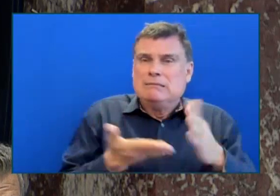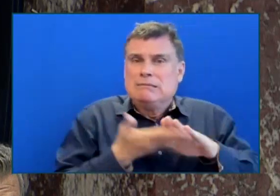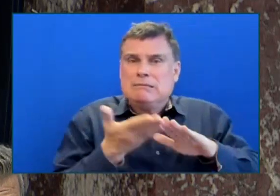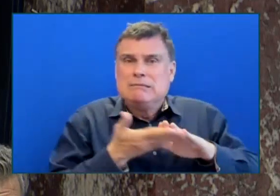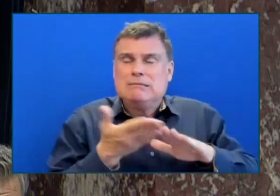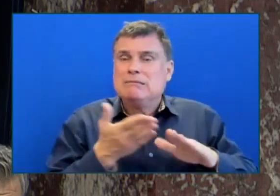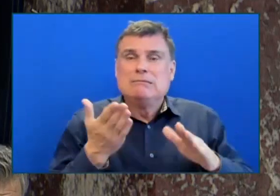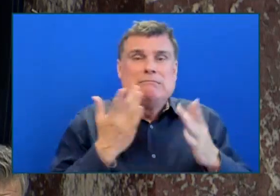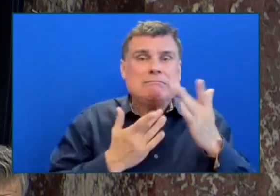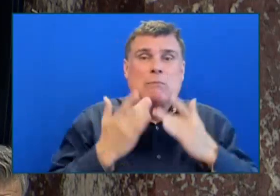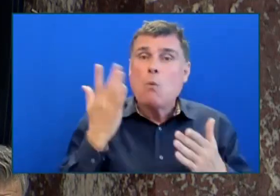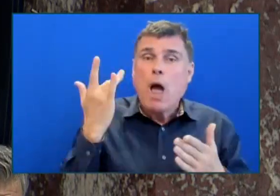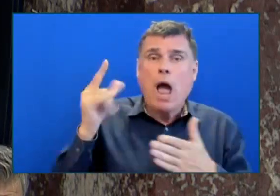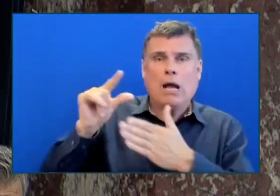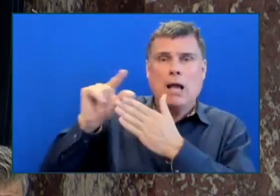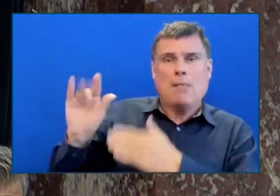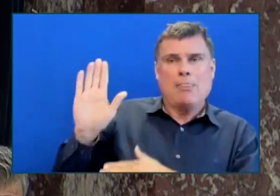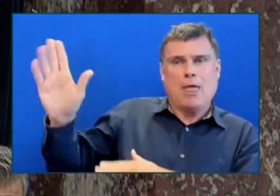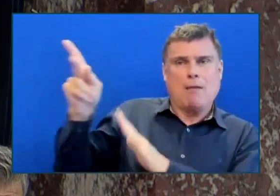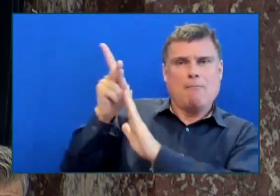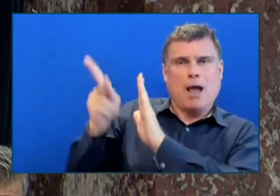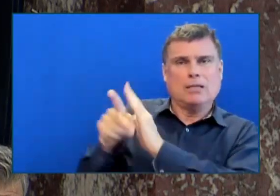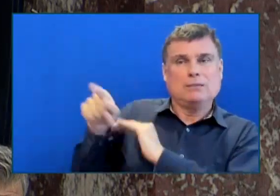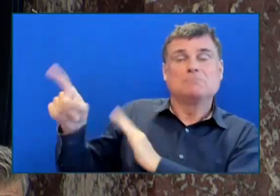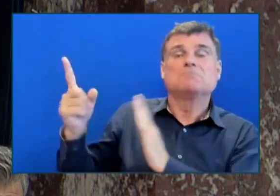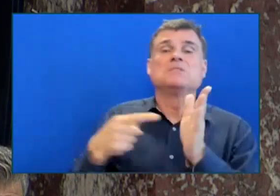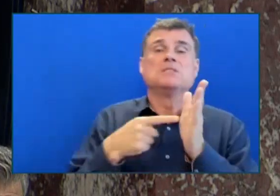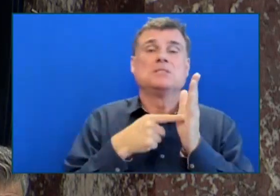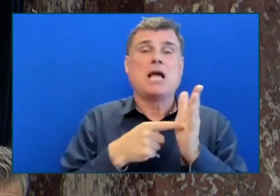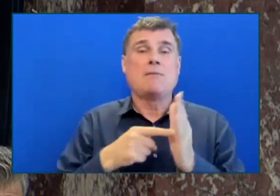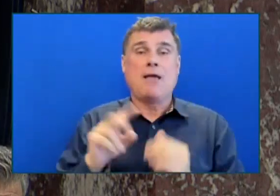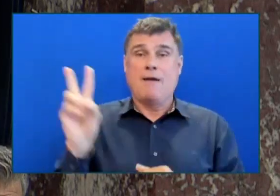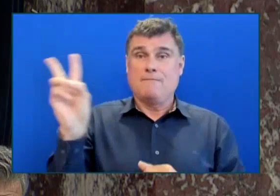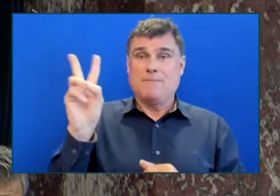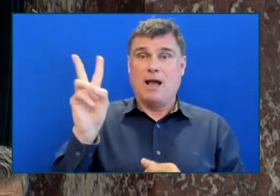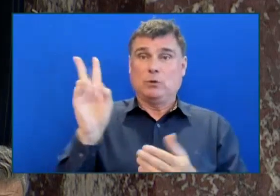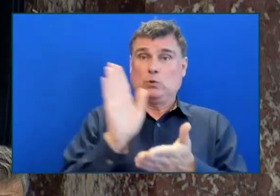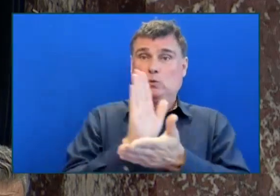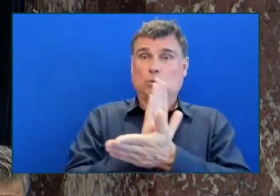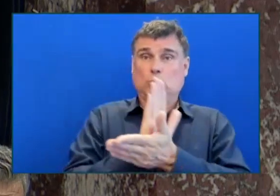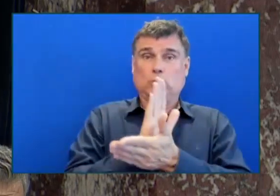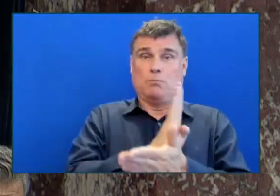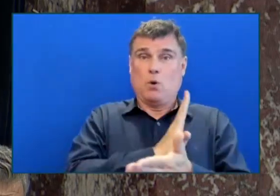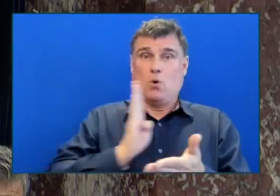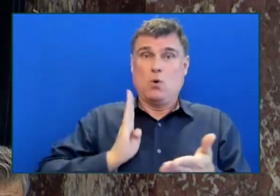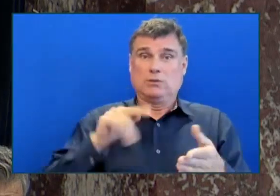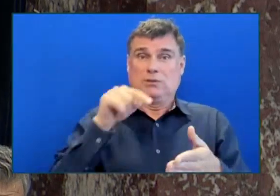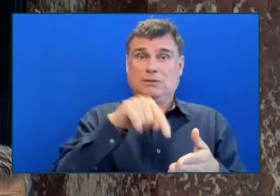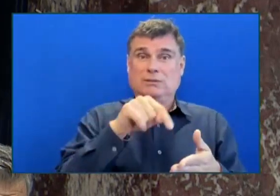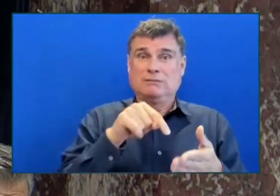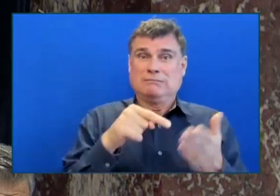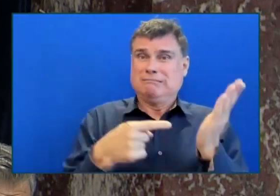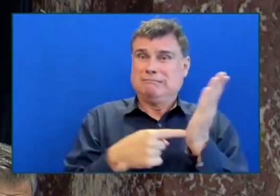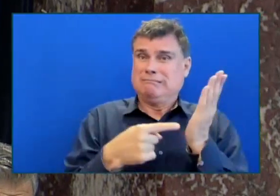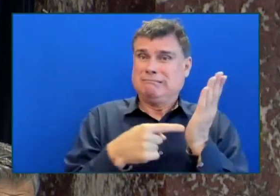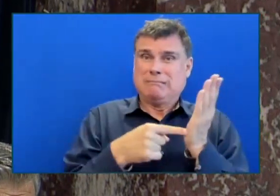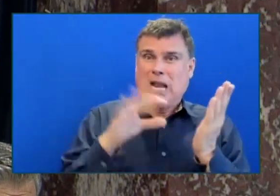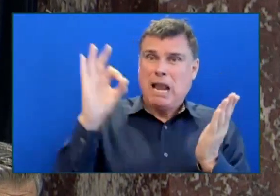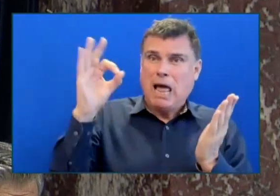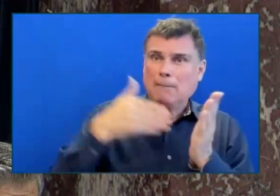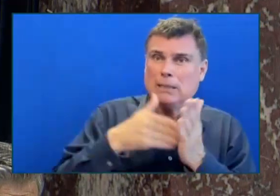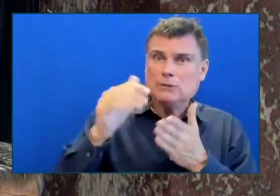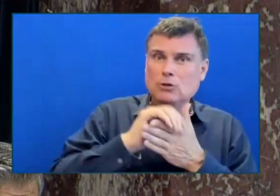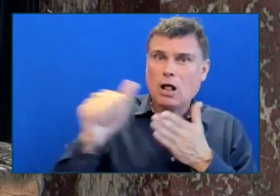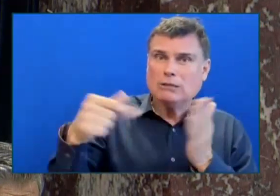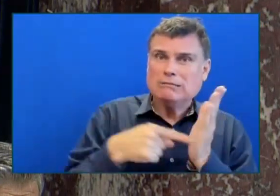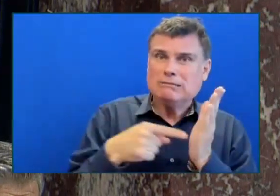School Board is facing a $5.9 million shortfall this year, forcing the board to choose between actions like combining high school